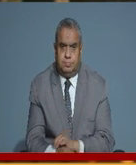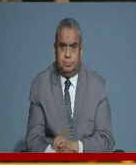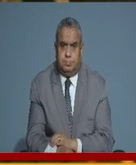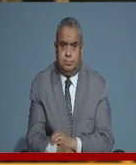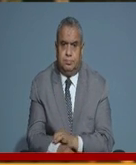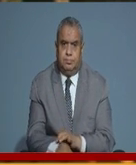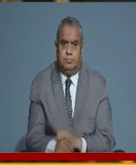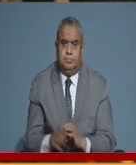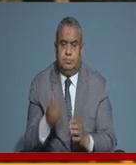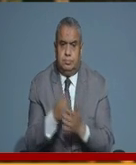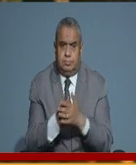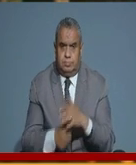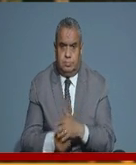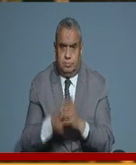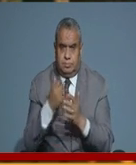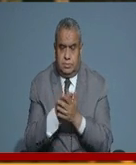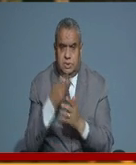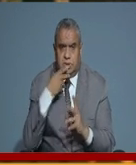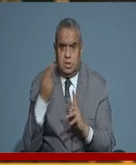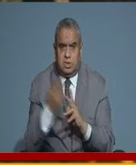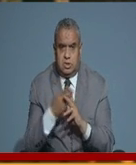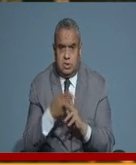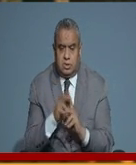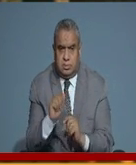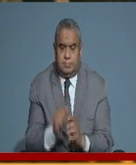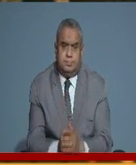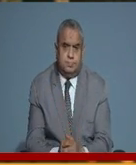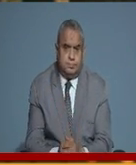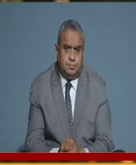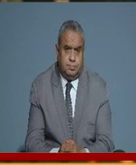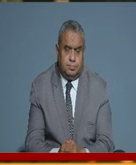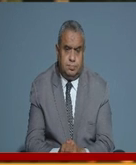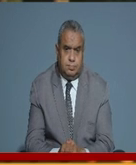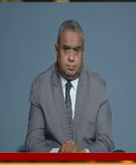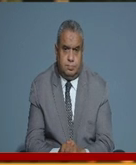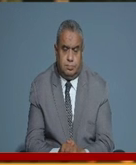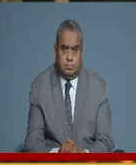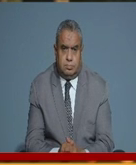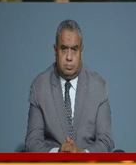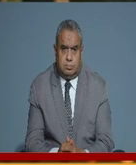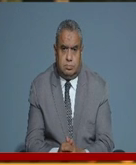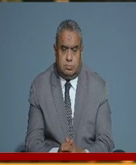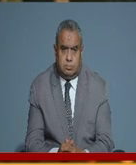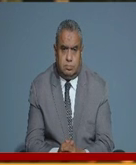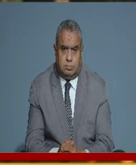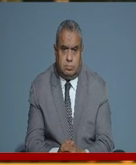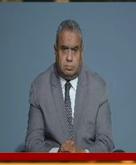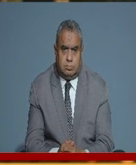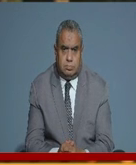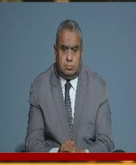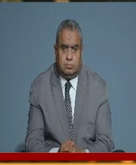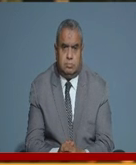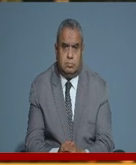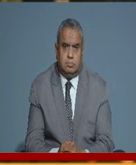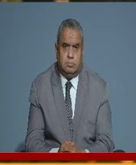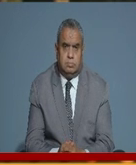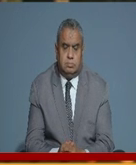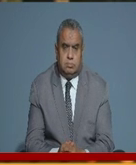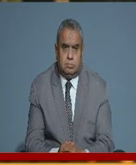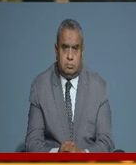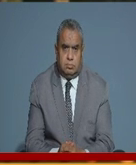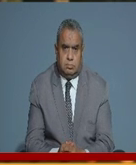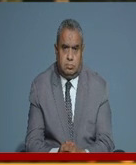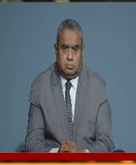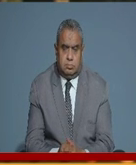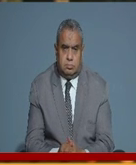Excellencies, ladies and gentlemen, as we approach the summit of the future and prepare for its